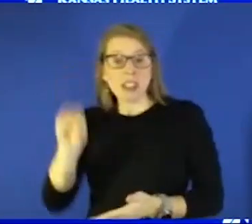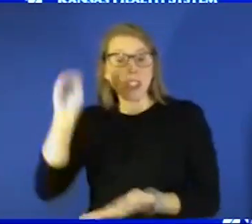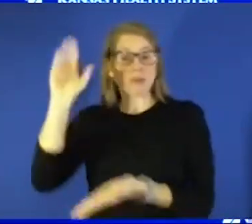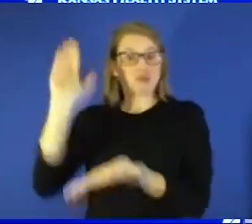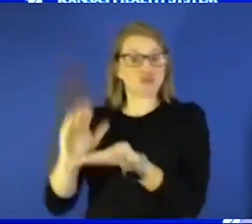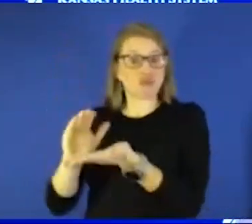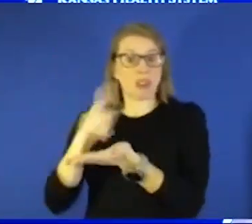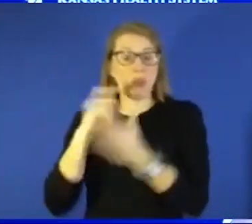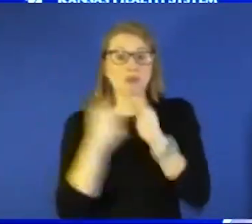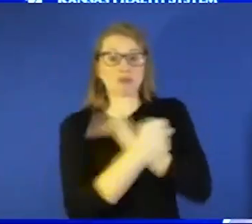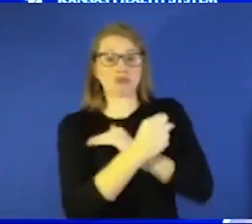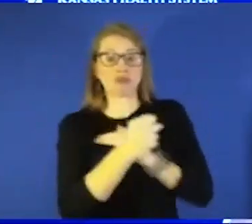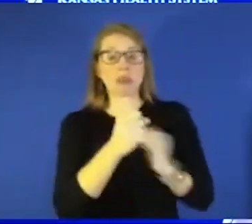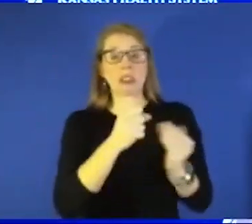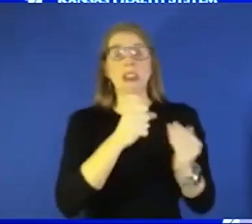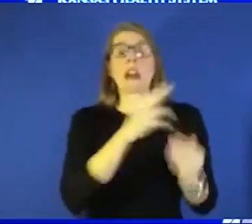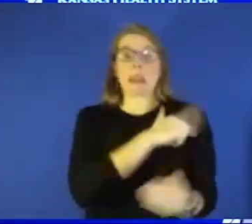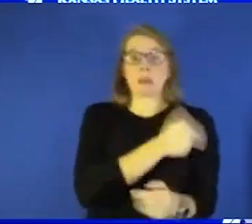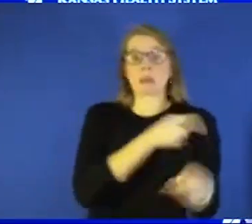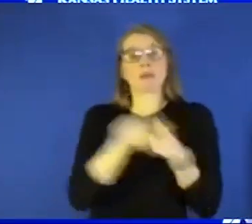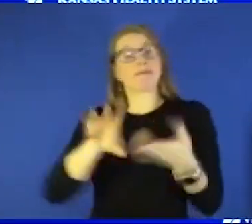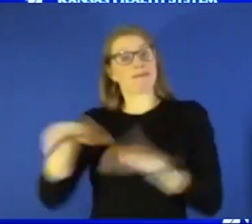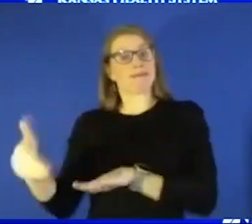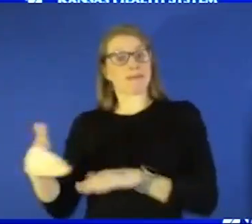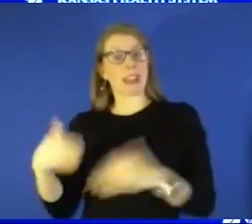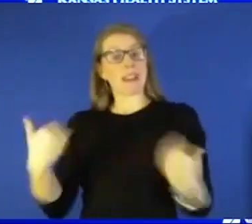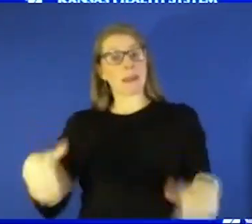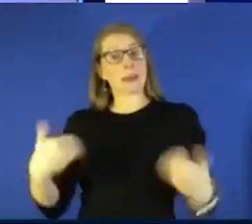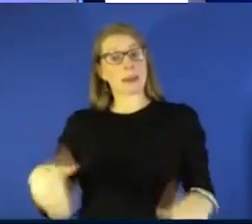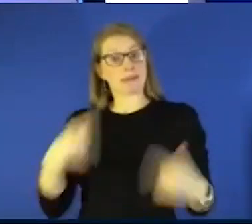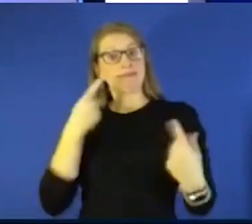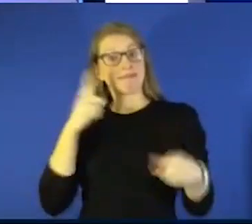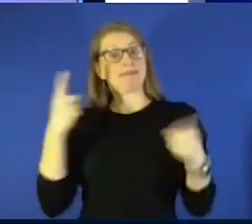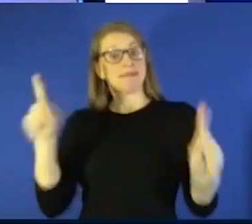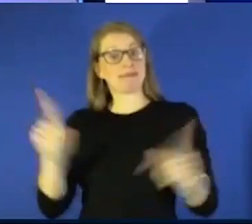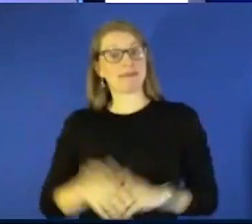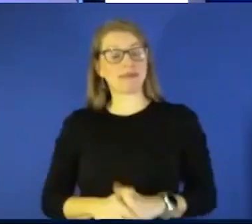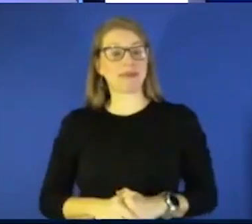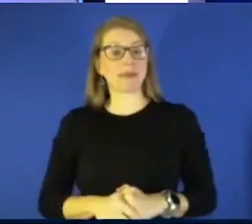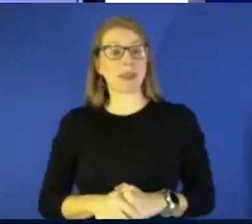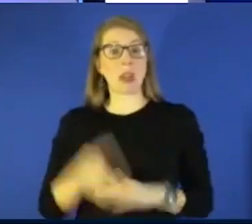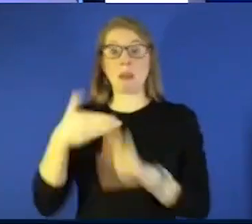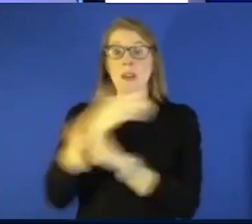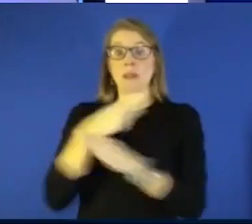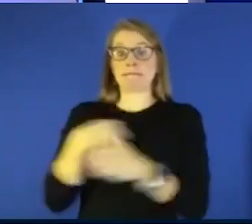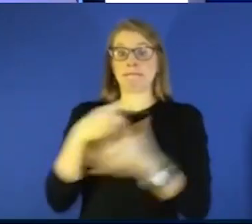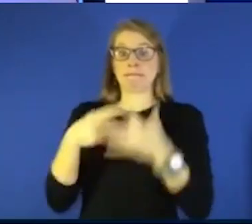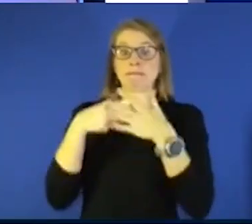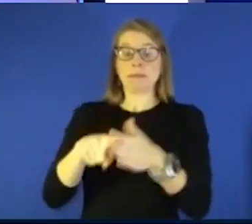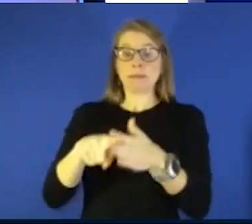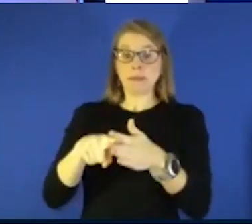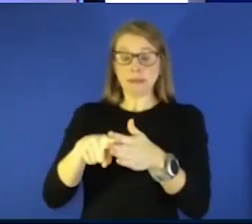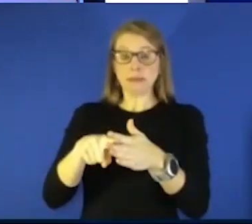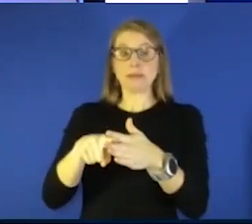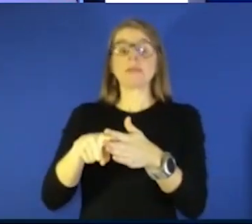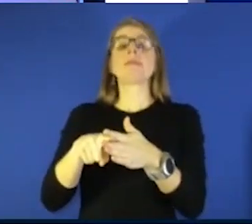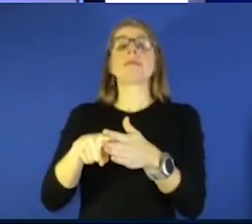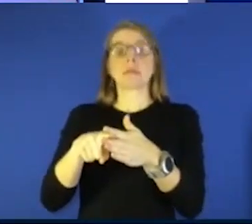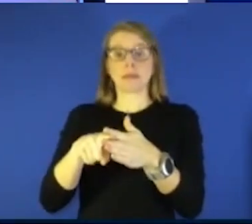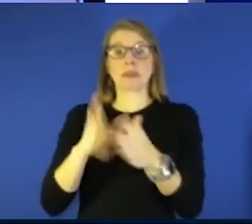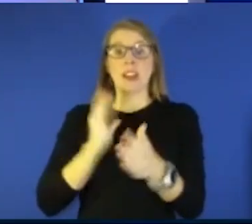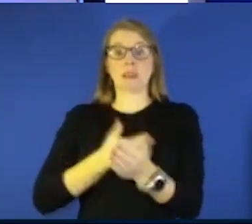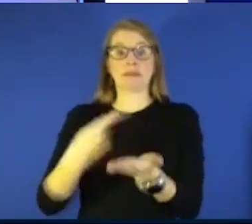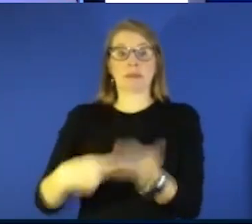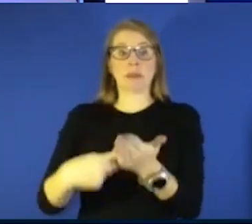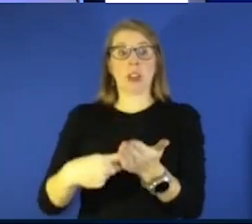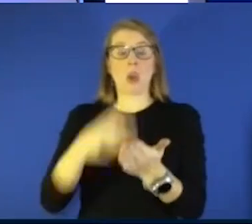is a grand slam home run if it's true. Before we start our conversation this morning, we're going to get into depth on this topic with both of our doctors